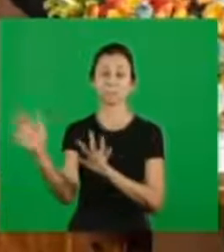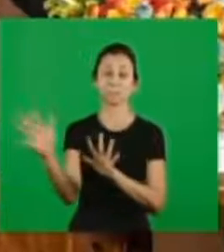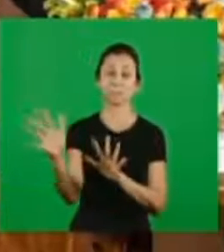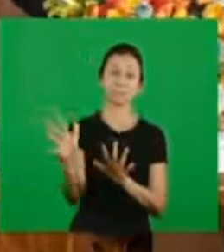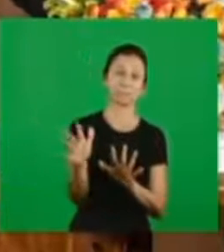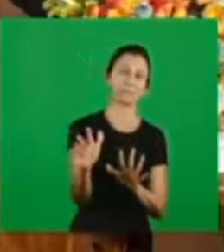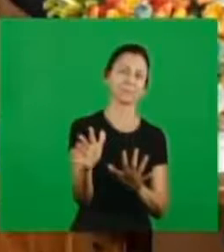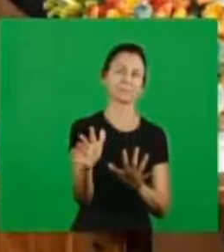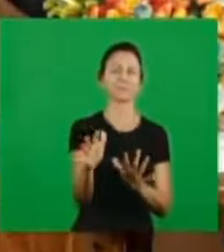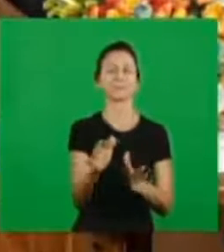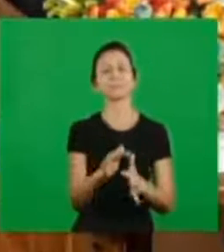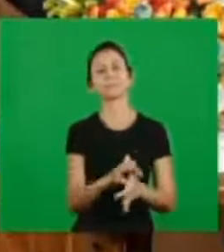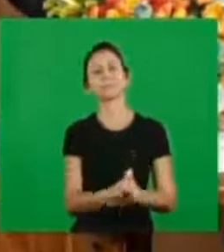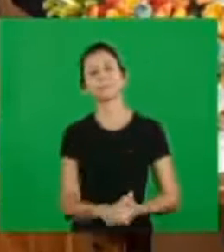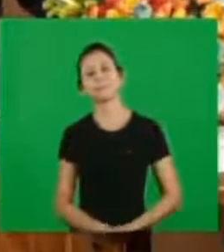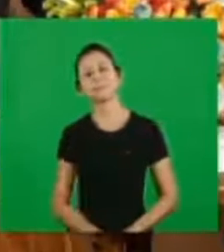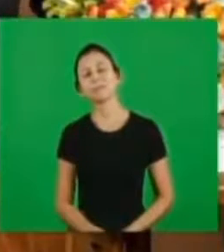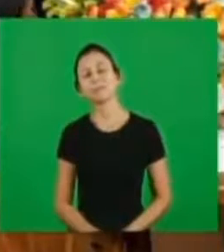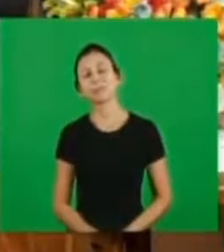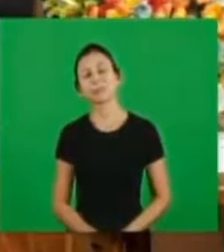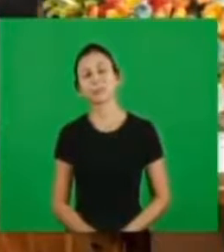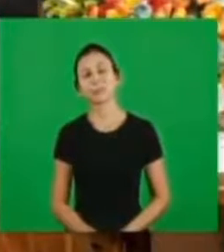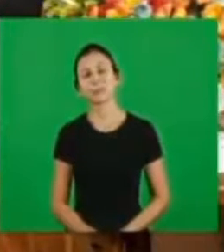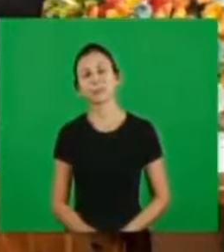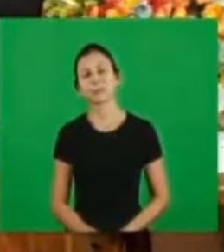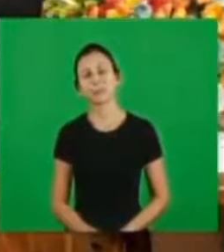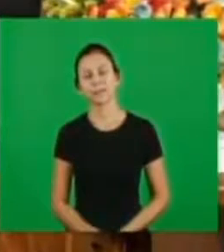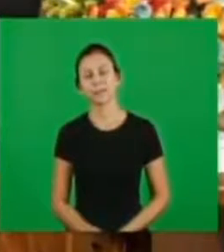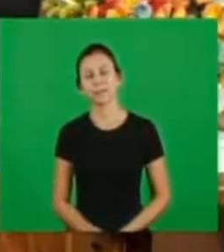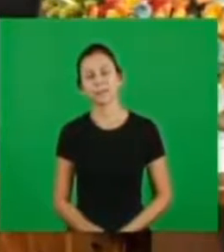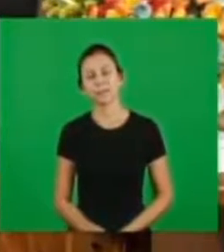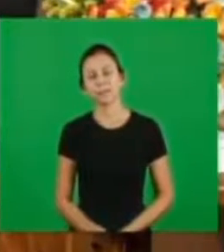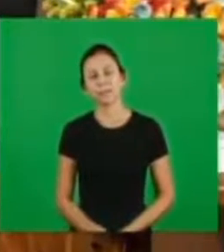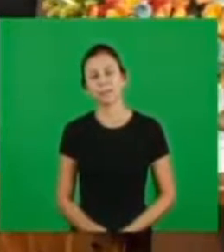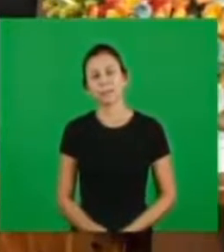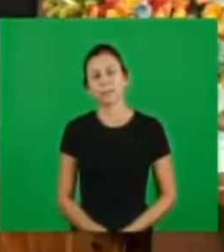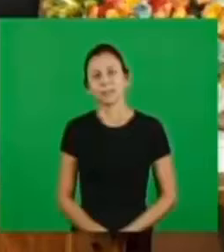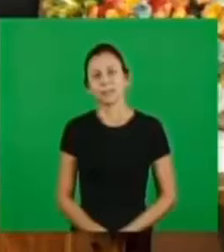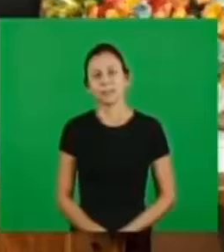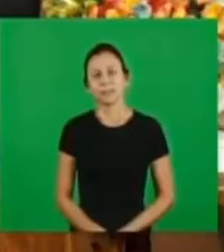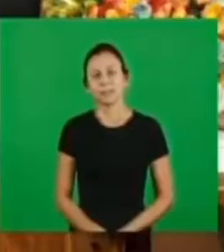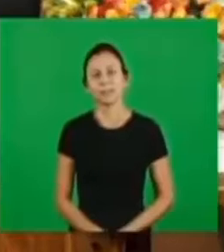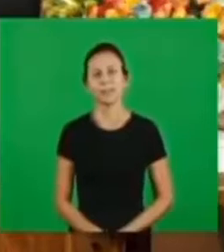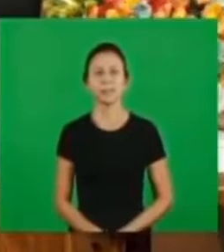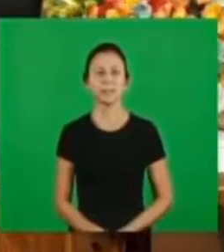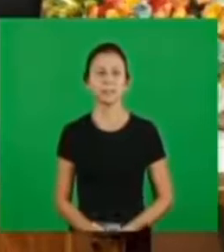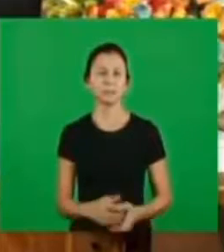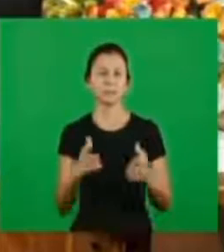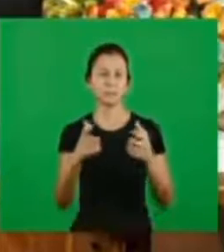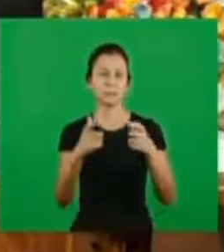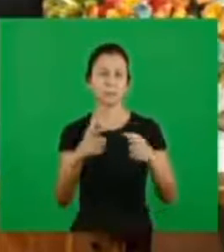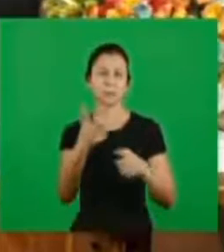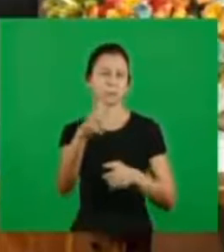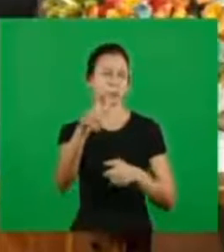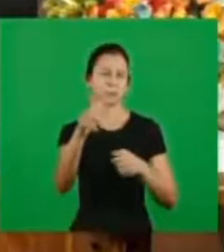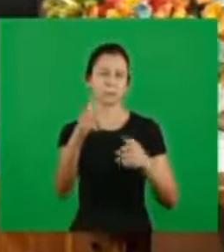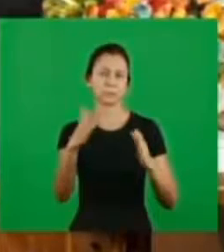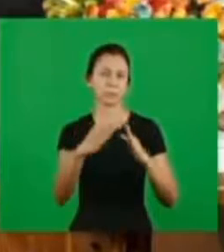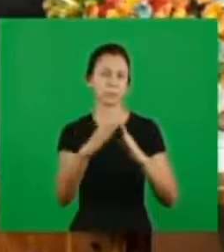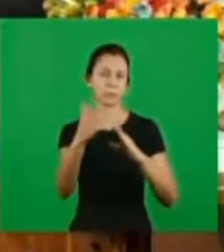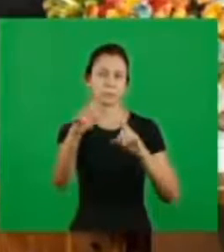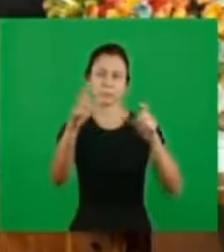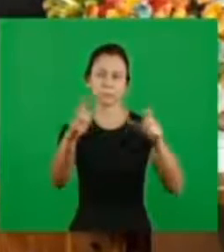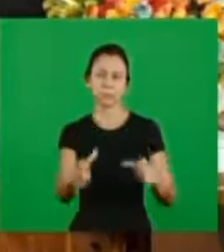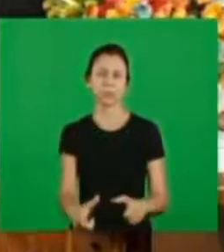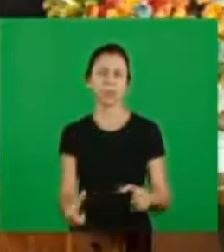those wonderful people that are not far away physically.